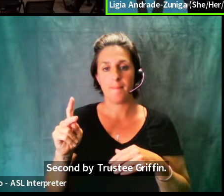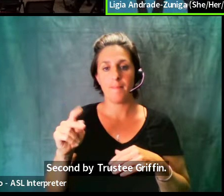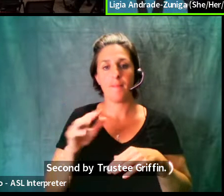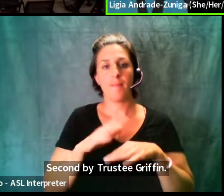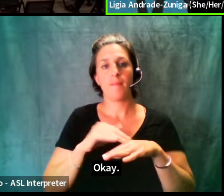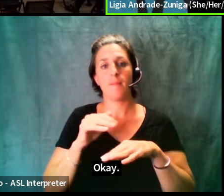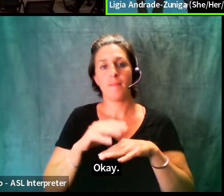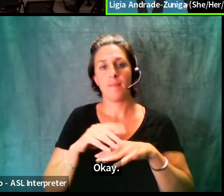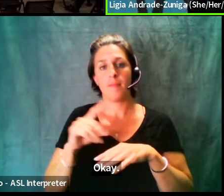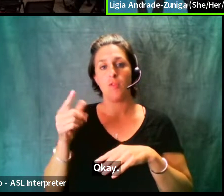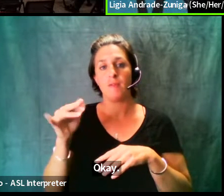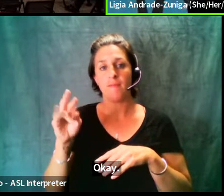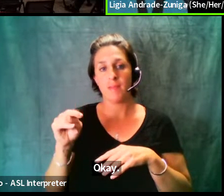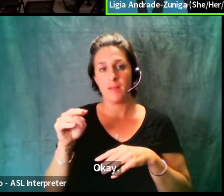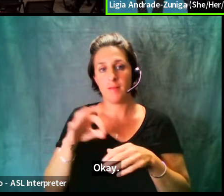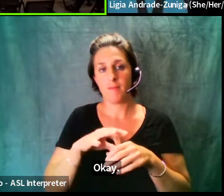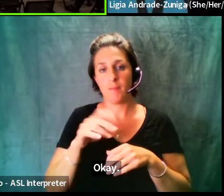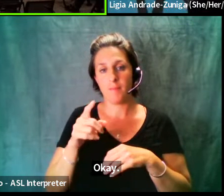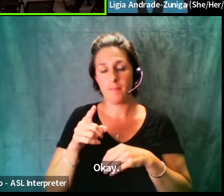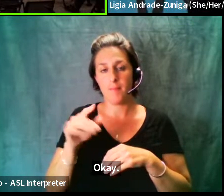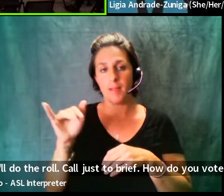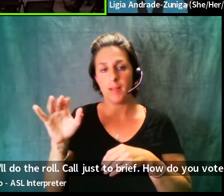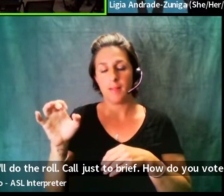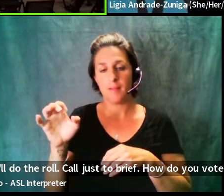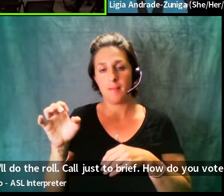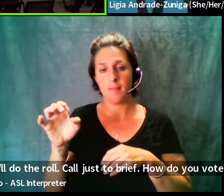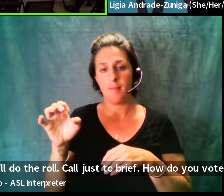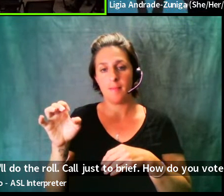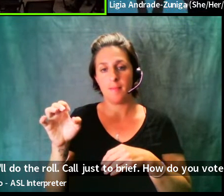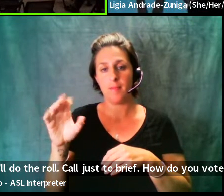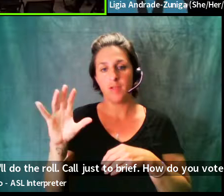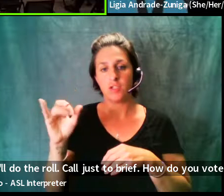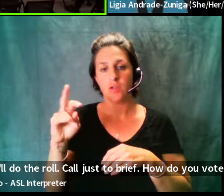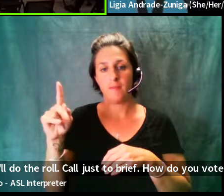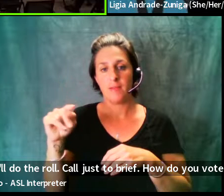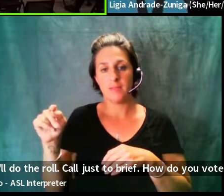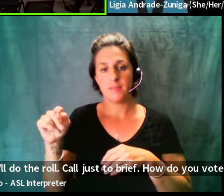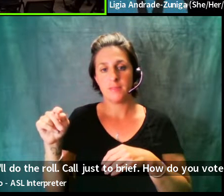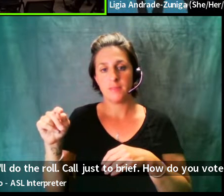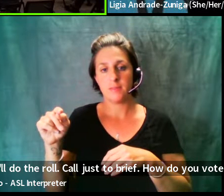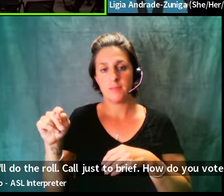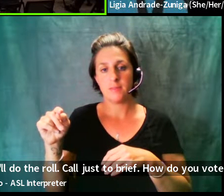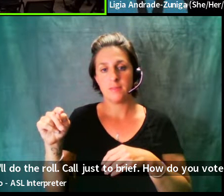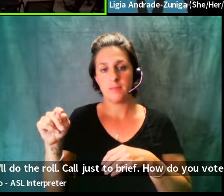call. Trustee Griffin, how do you vote? Aye. Trustee Chavez,